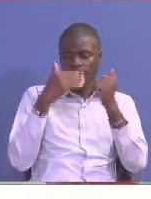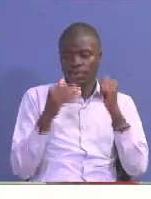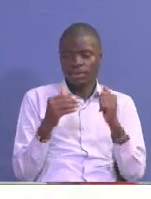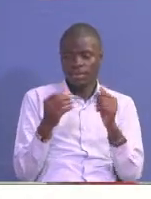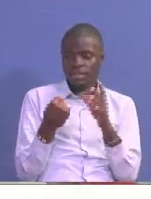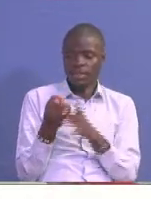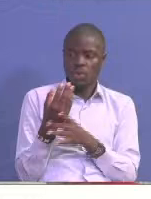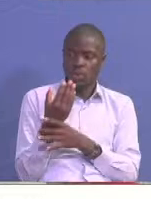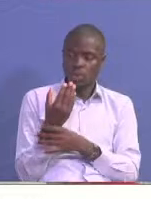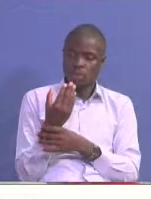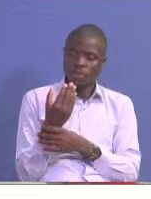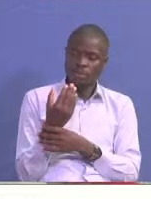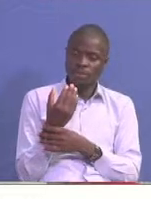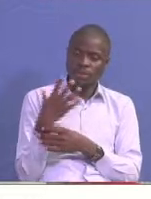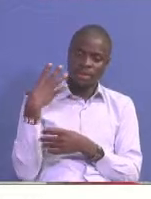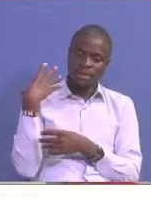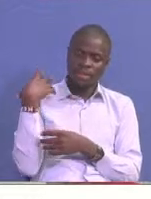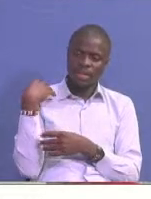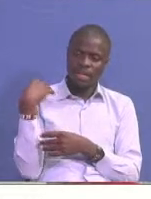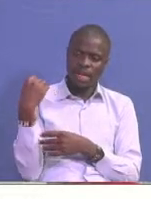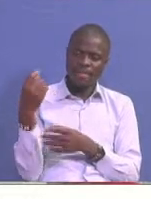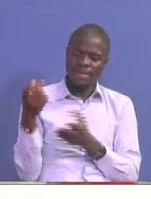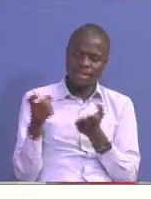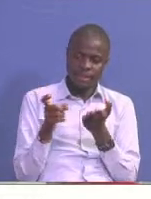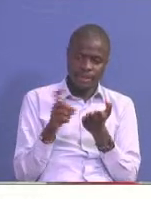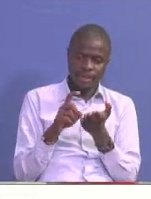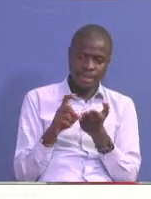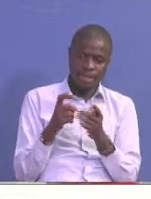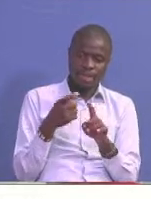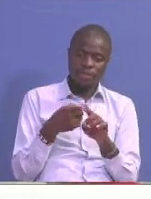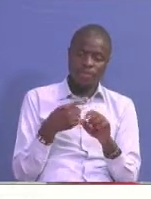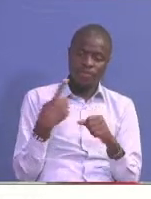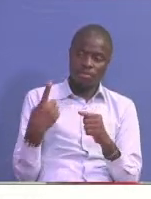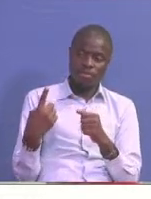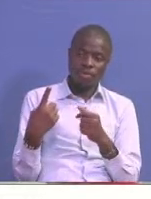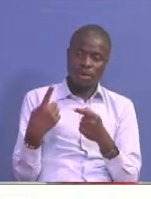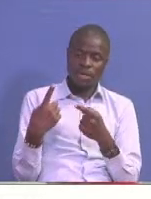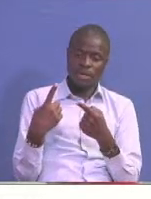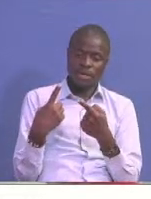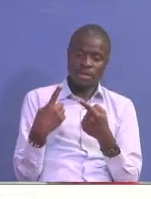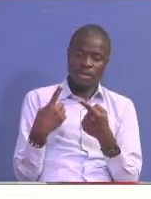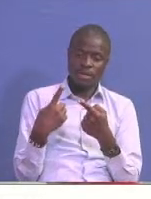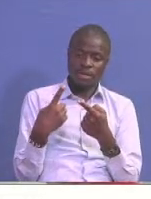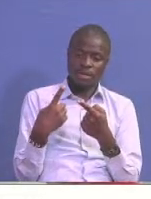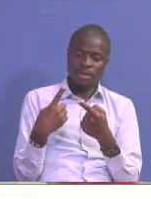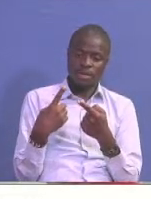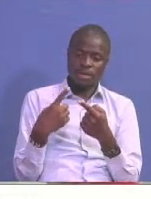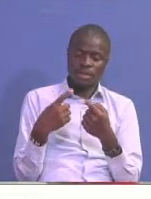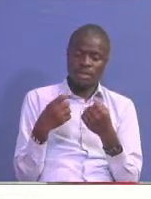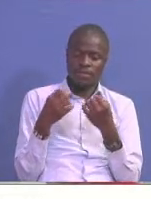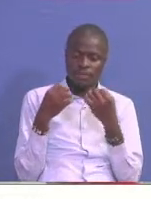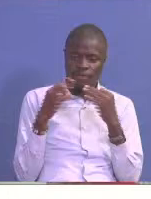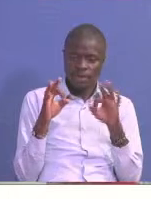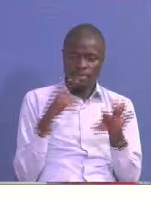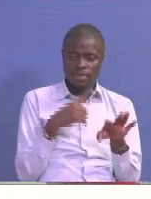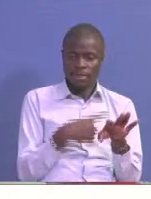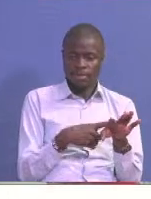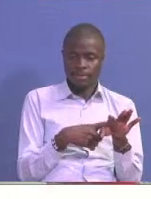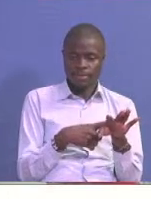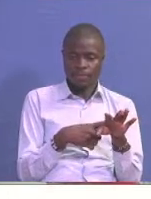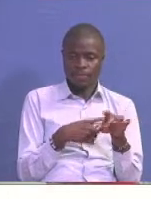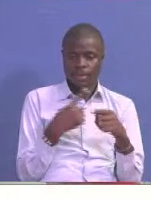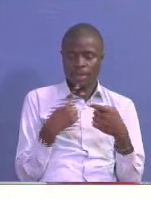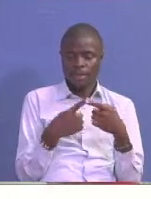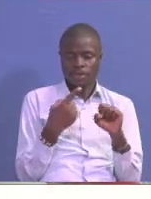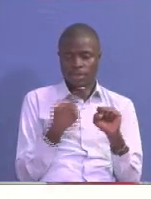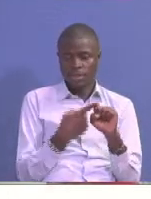grew, number of universities grew from 1 at the independence, 1 to